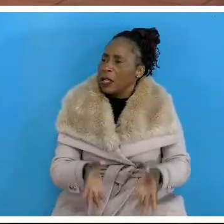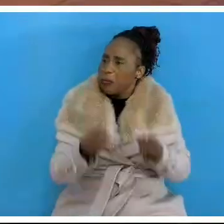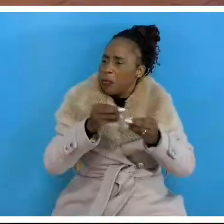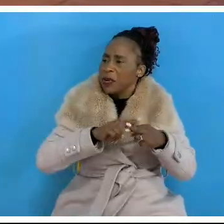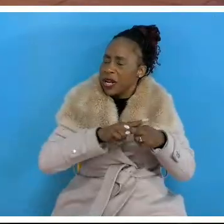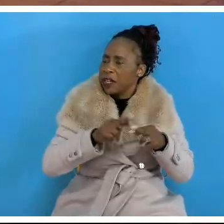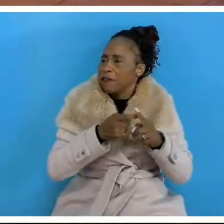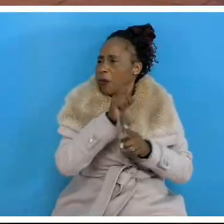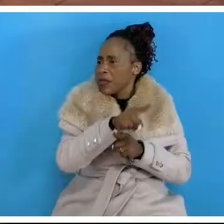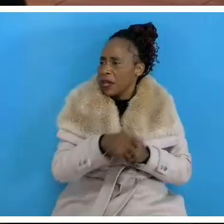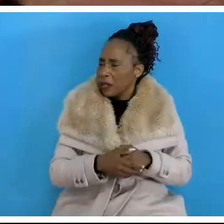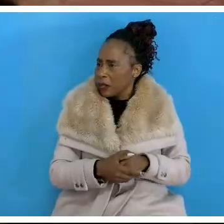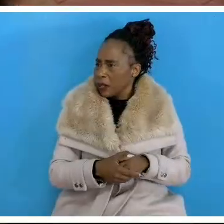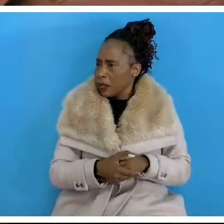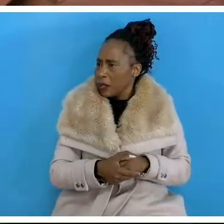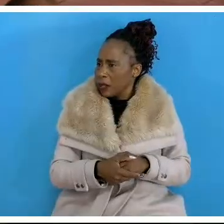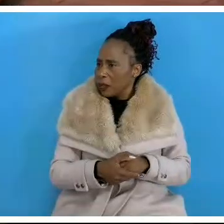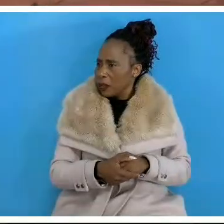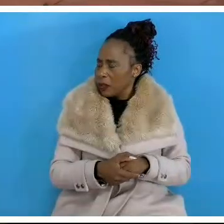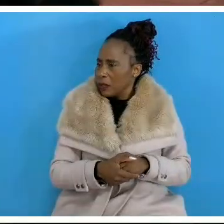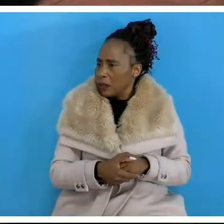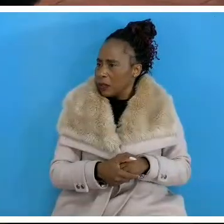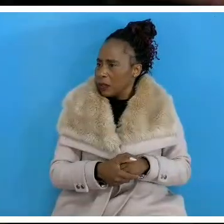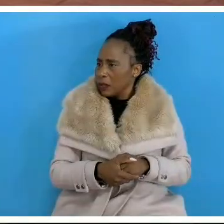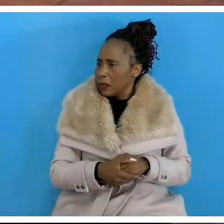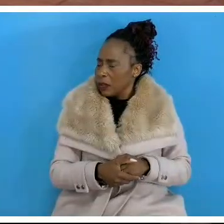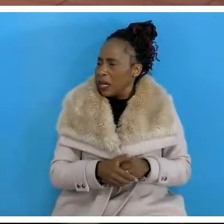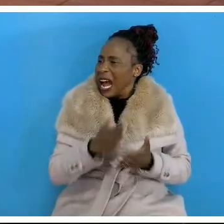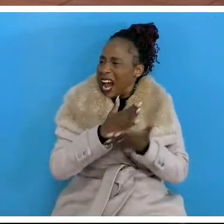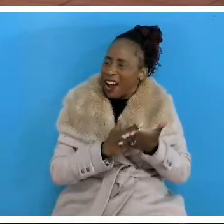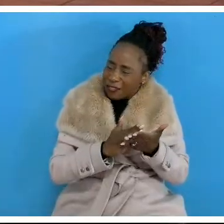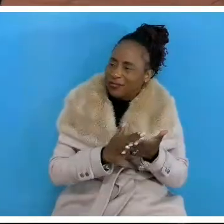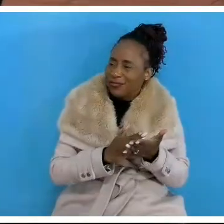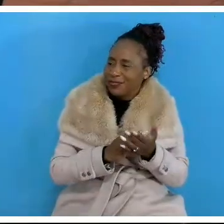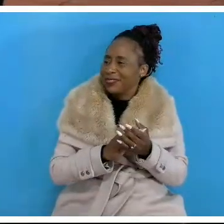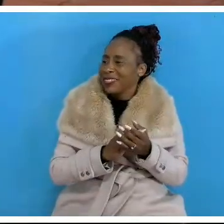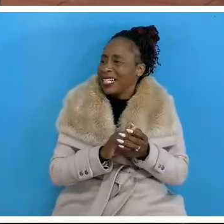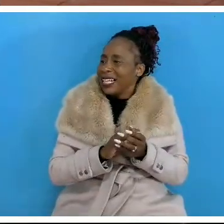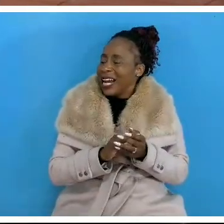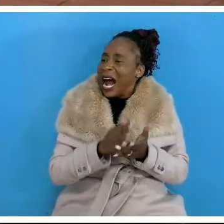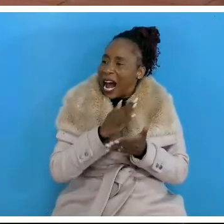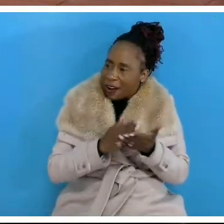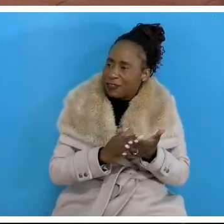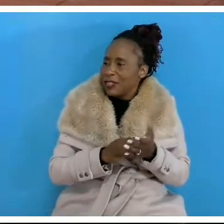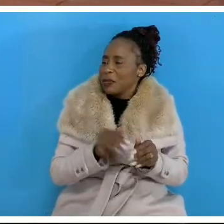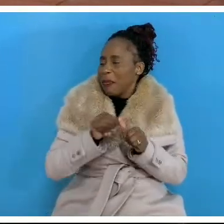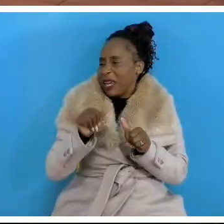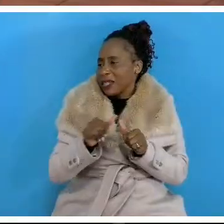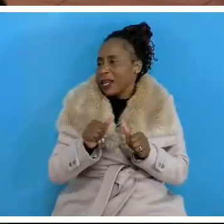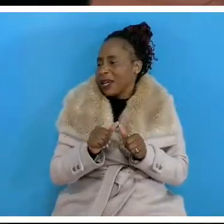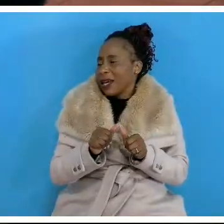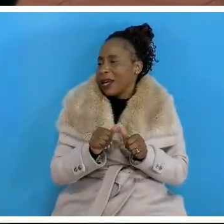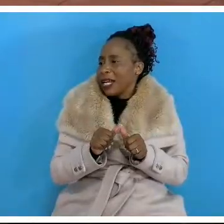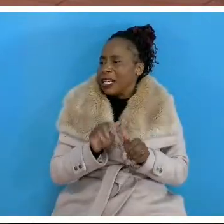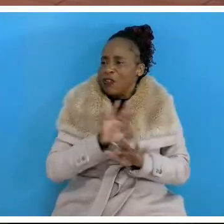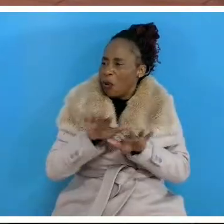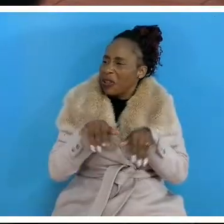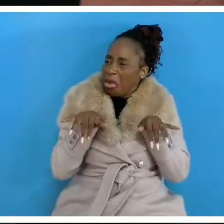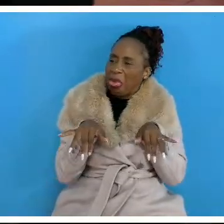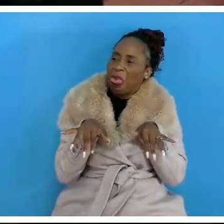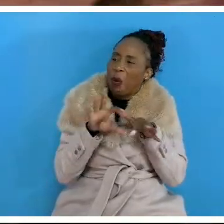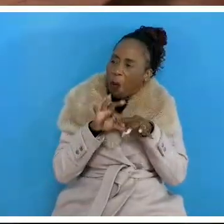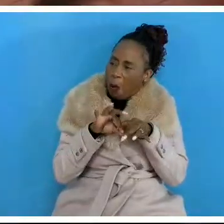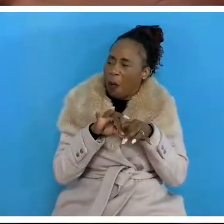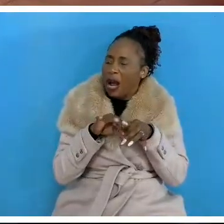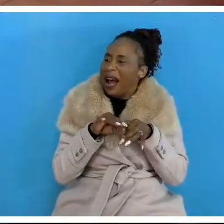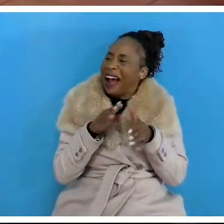them. Half a loaf of bread is better than nothing, isn't it? Yeah. And also the SASSA